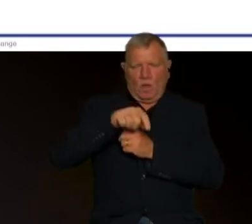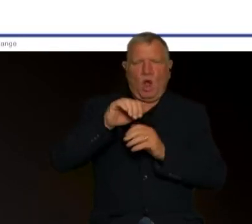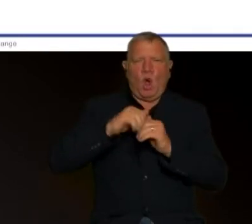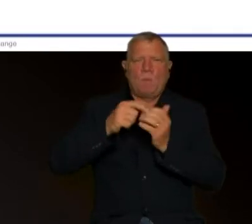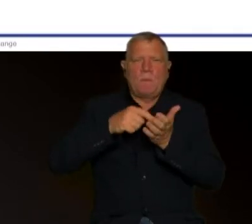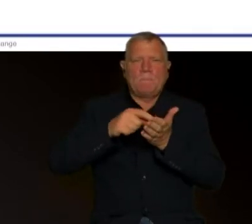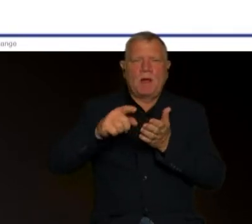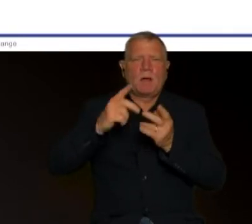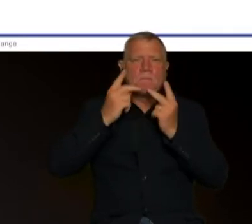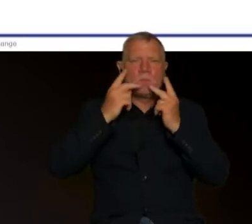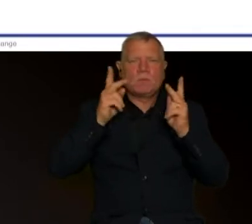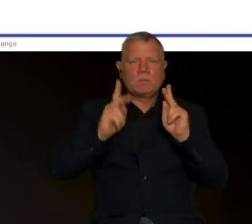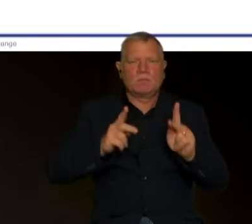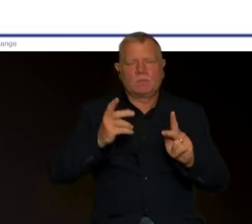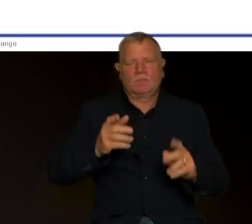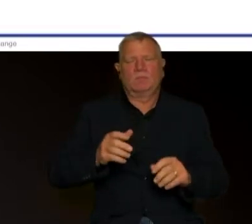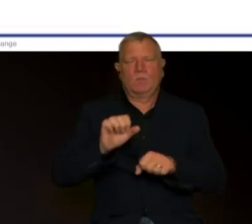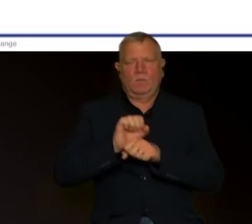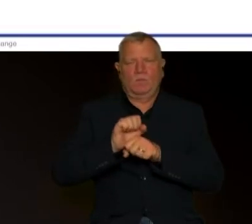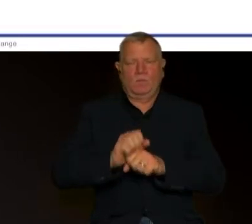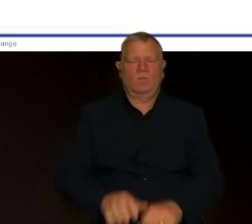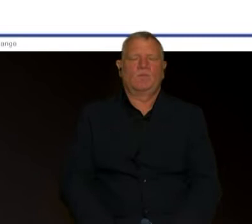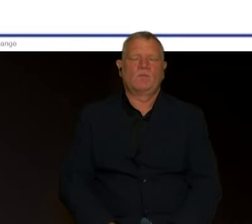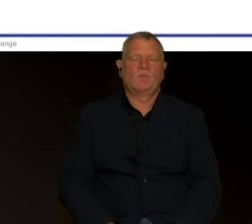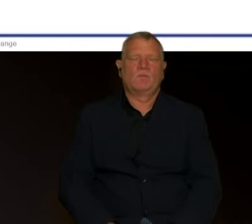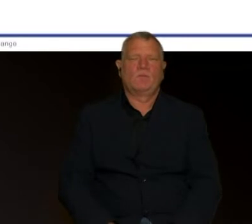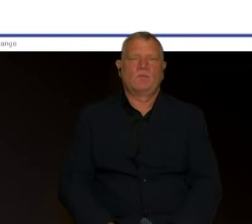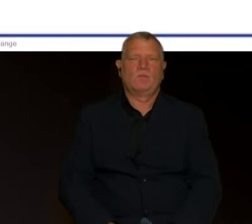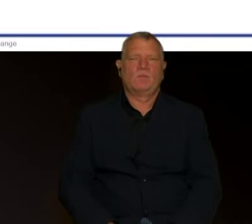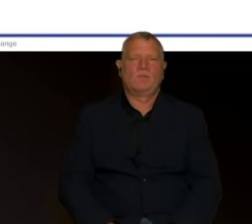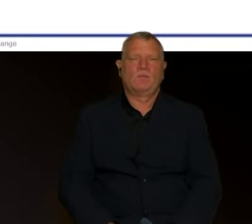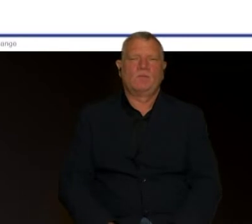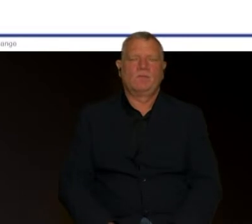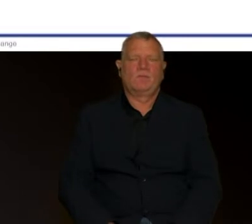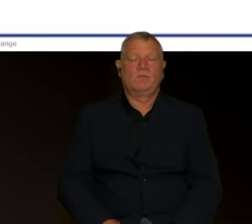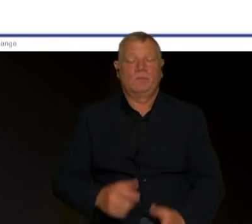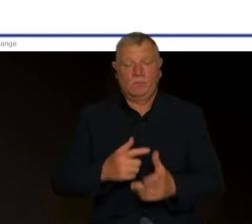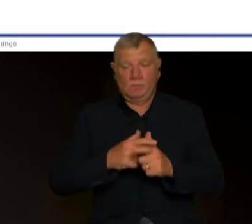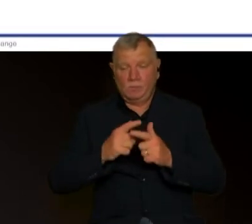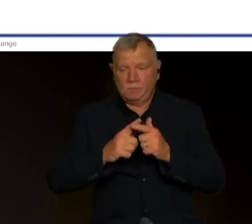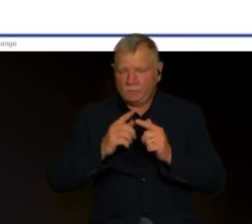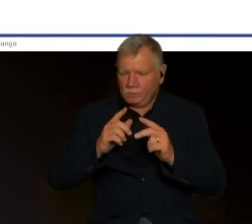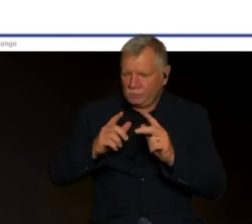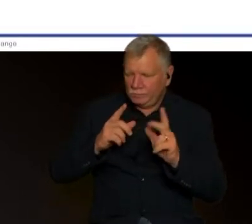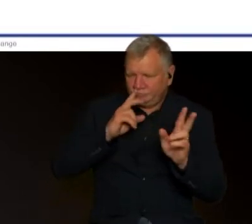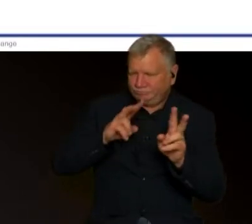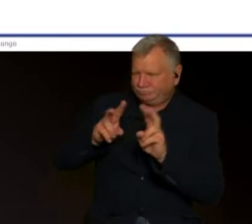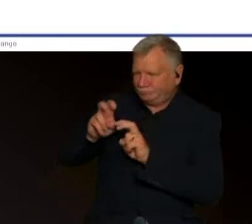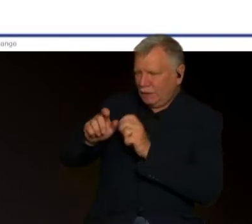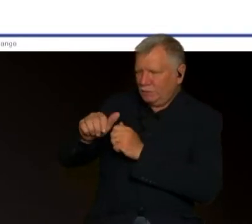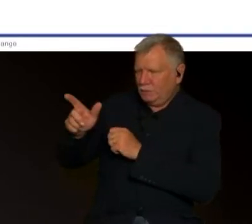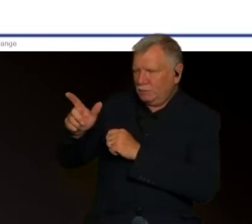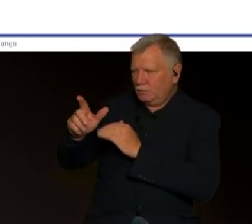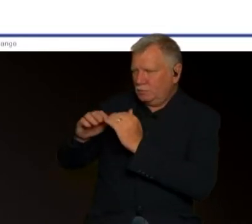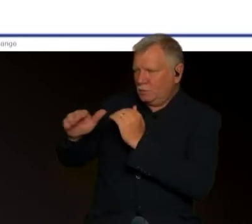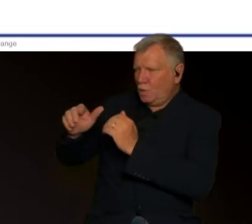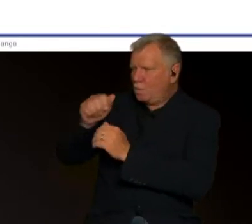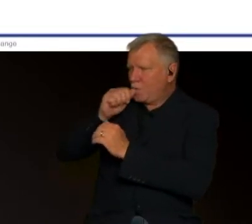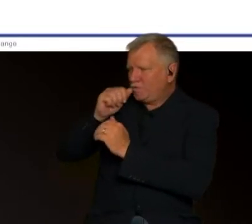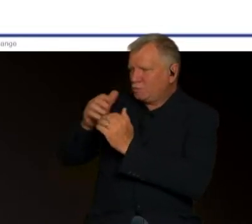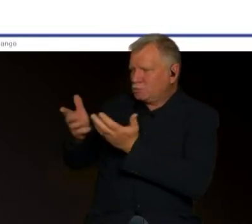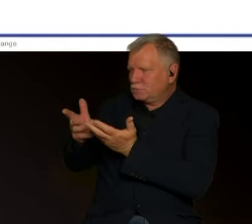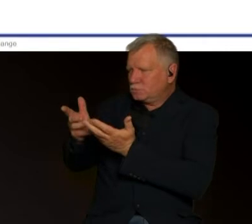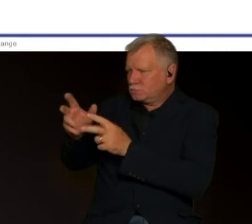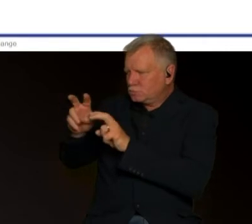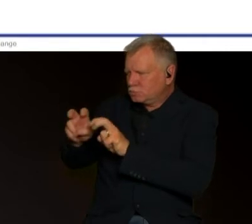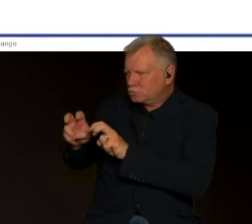the government's vision as to how to pay the public employees. The other thing is to do the benchmark analyses, the